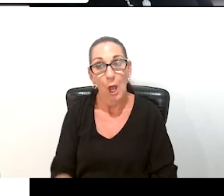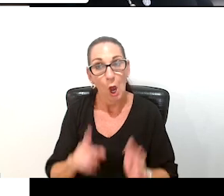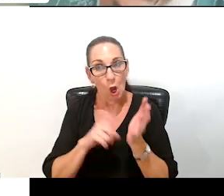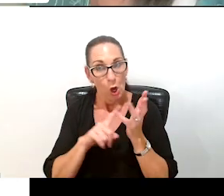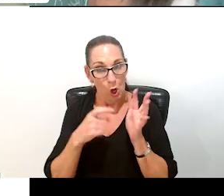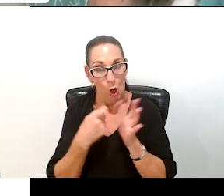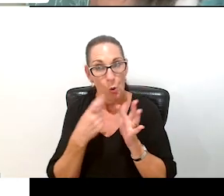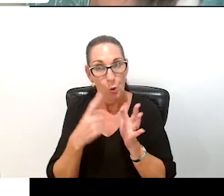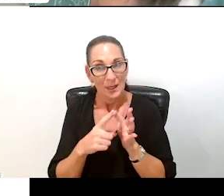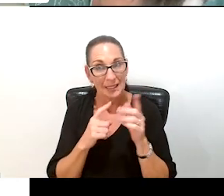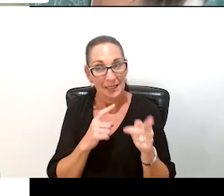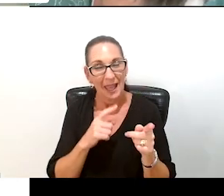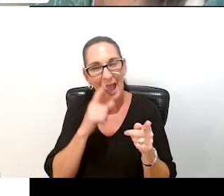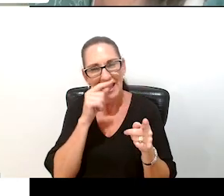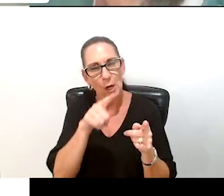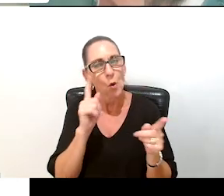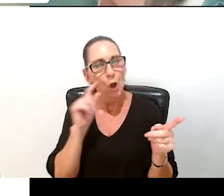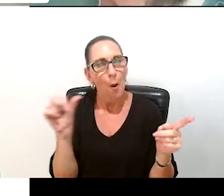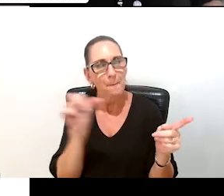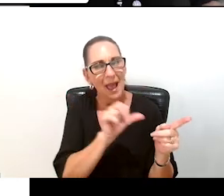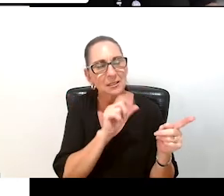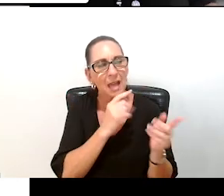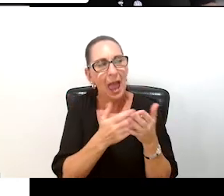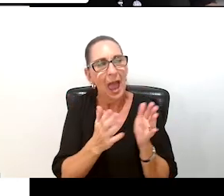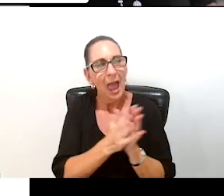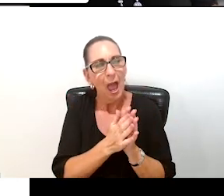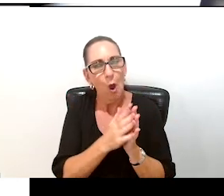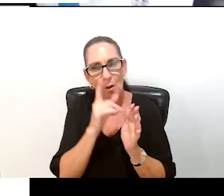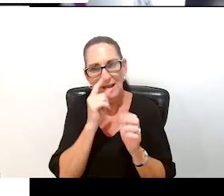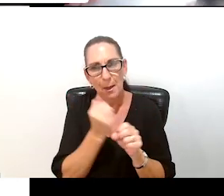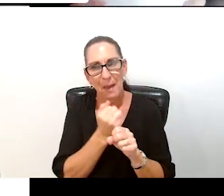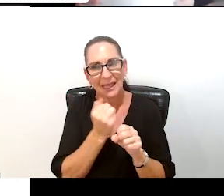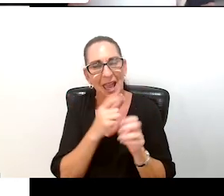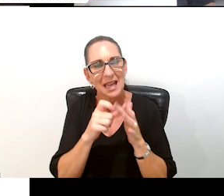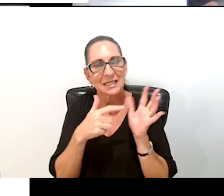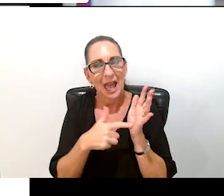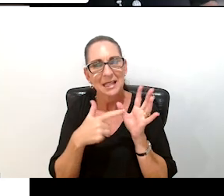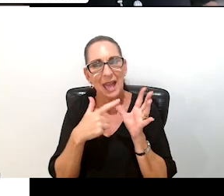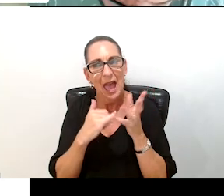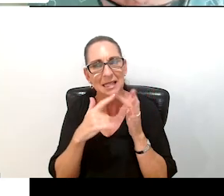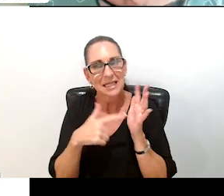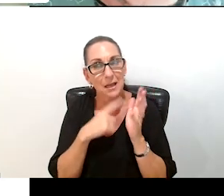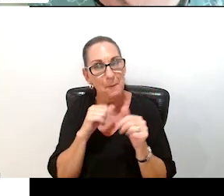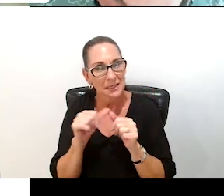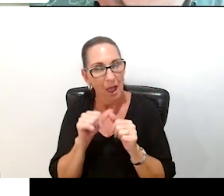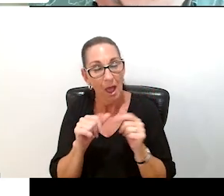Luke? Yep. Can we just go back to how do we make the data asset make the data better? Yes, we can. Yeah.